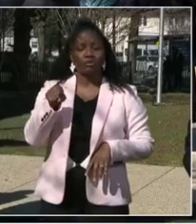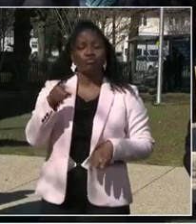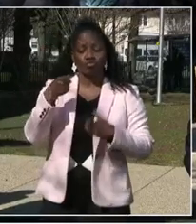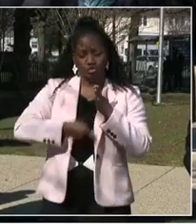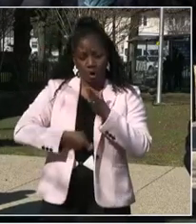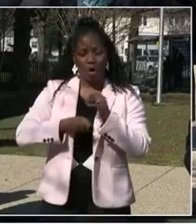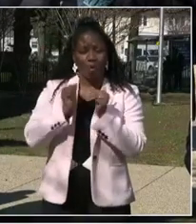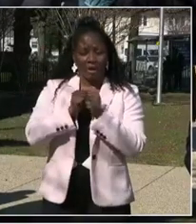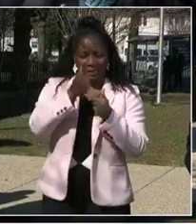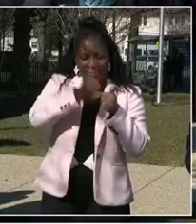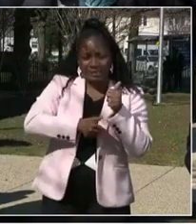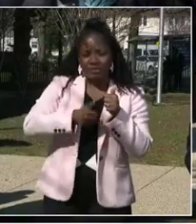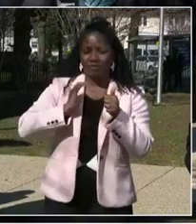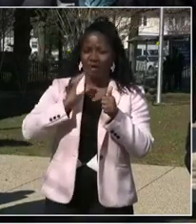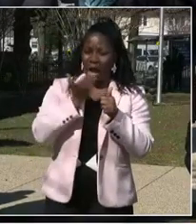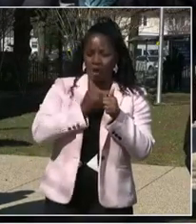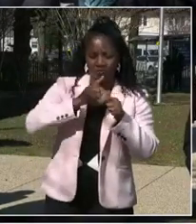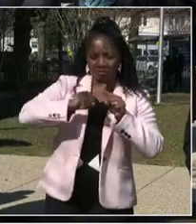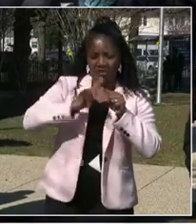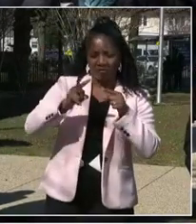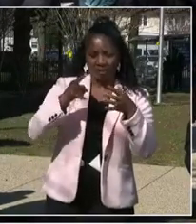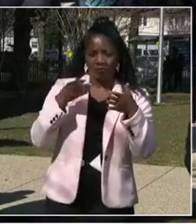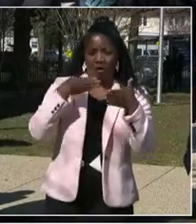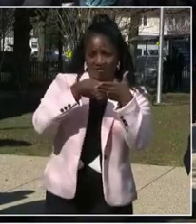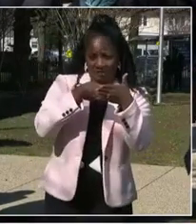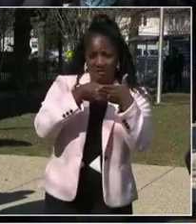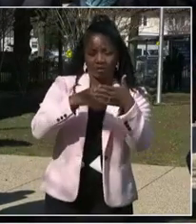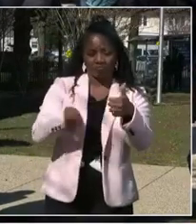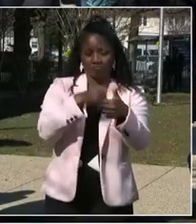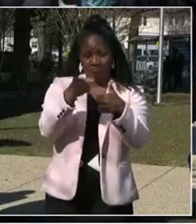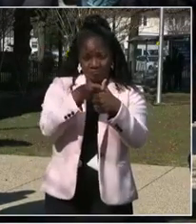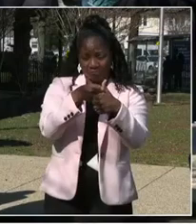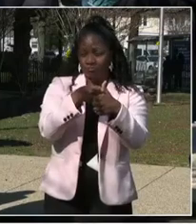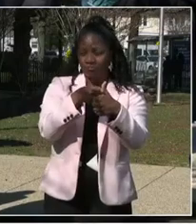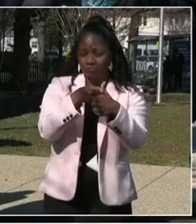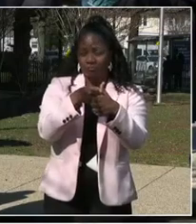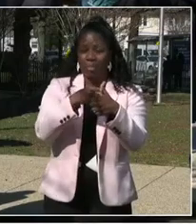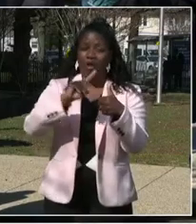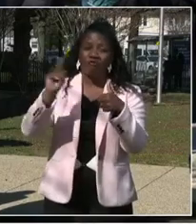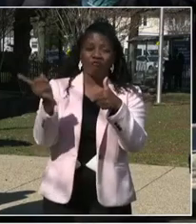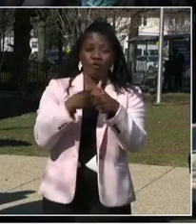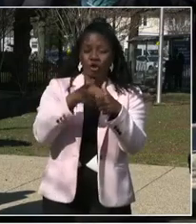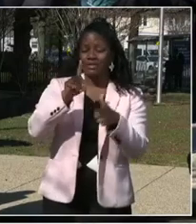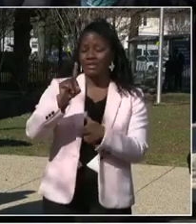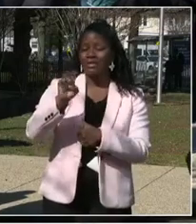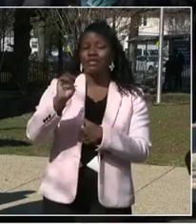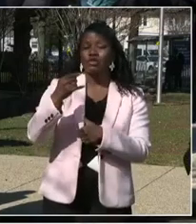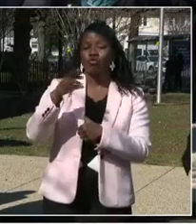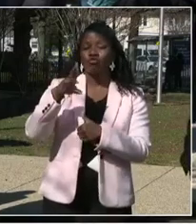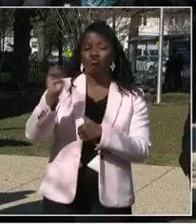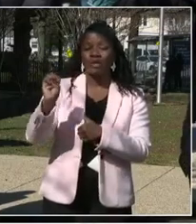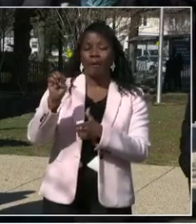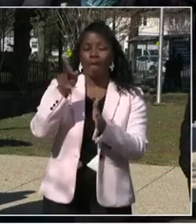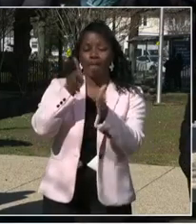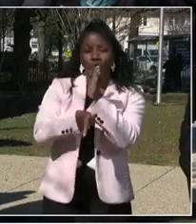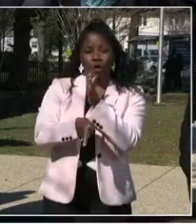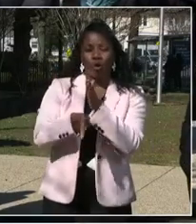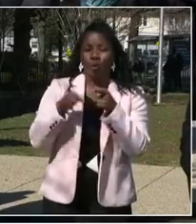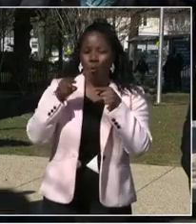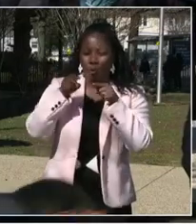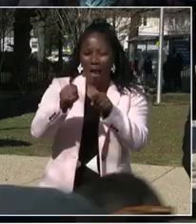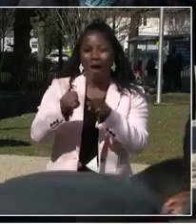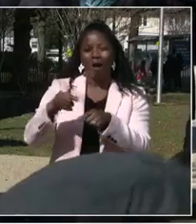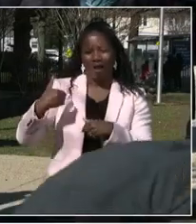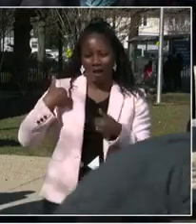of the district's 3 offenses. Charges include first-degree murder while armed for the shooting and